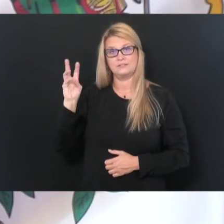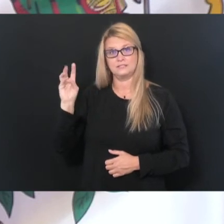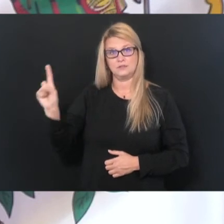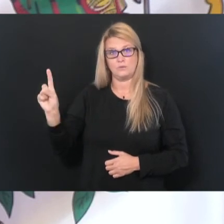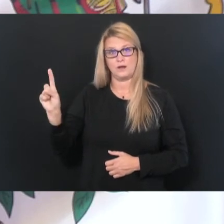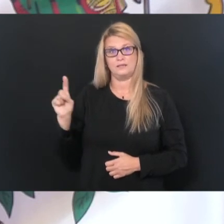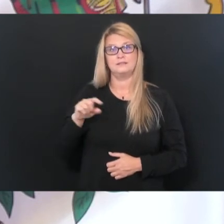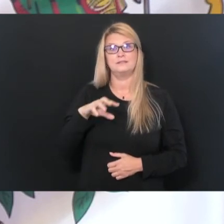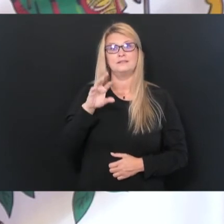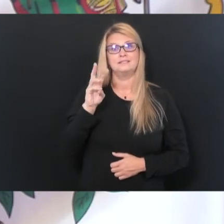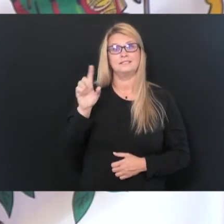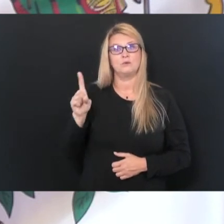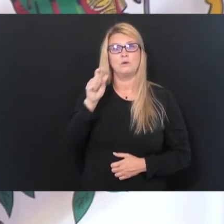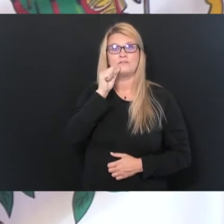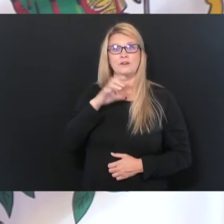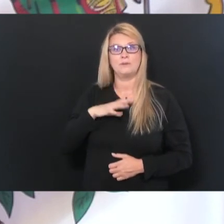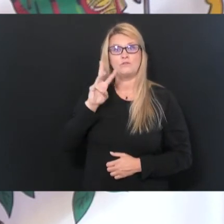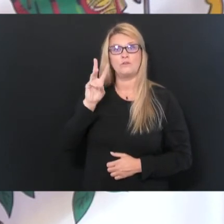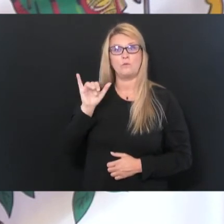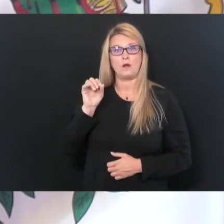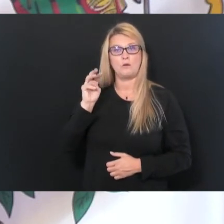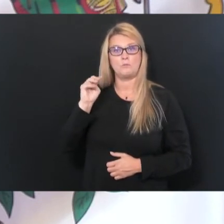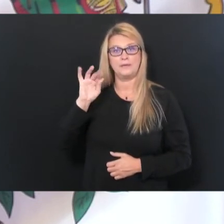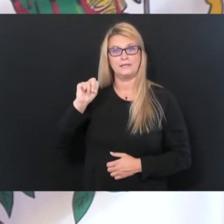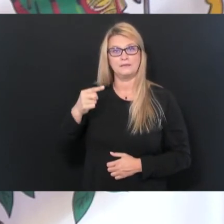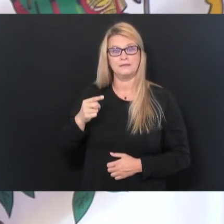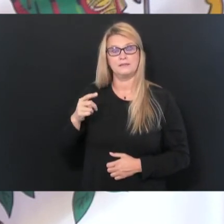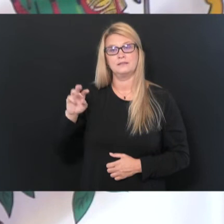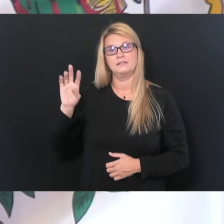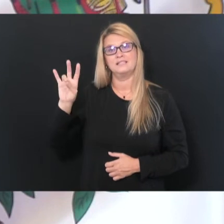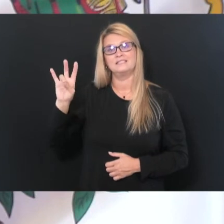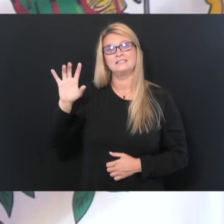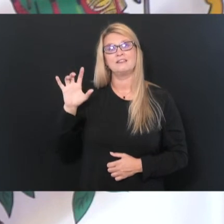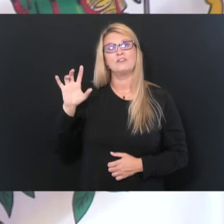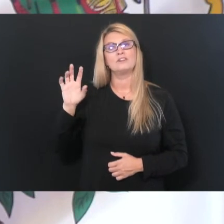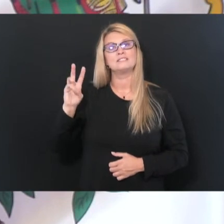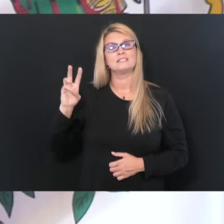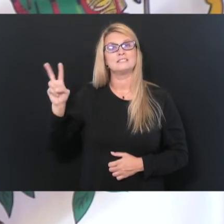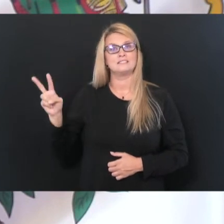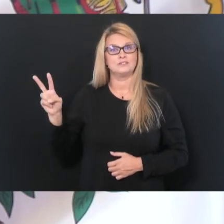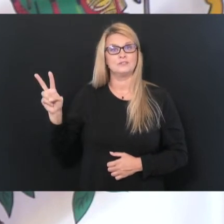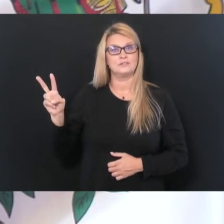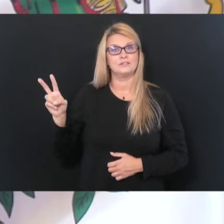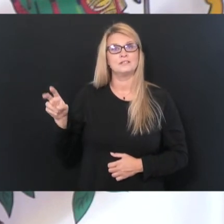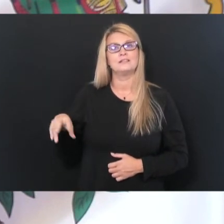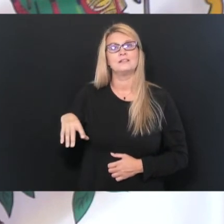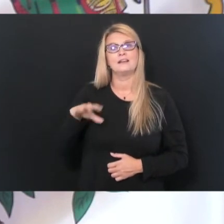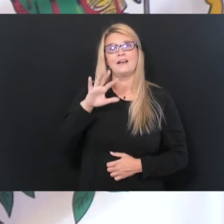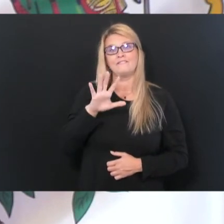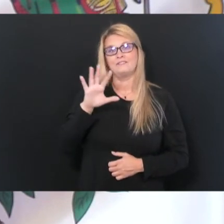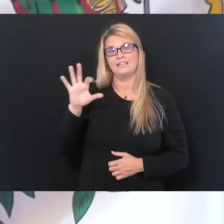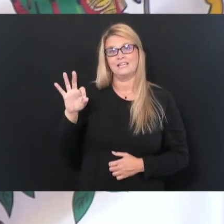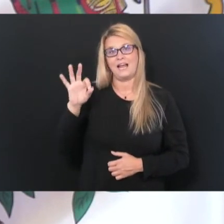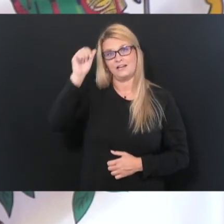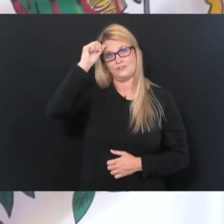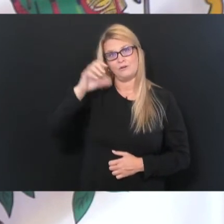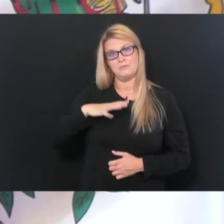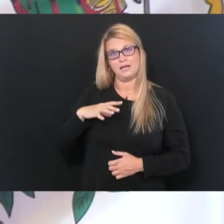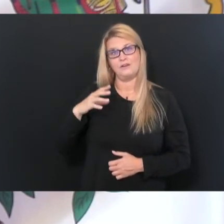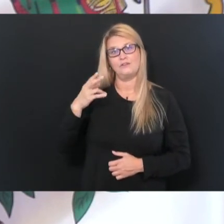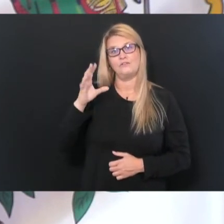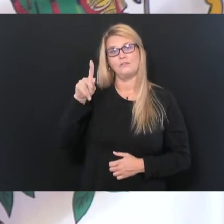a 61-year-old female from Wyoming County. Our 762nd death, a 59-year-old male from